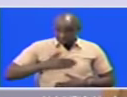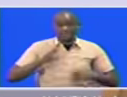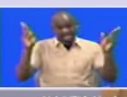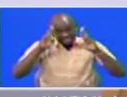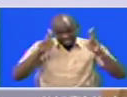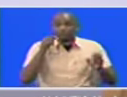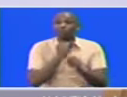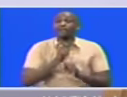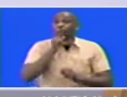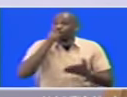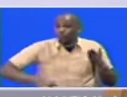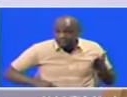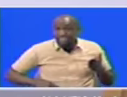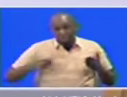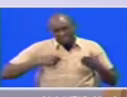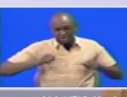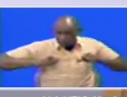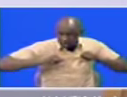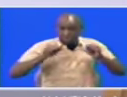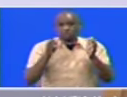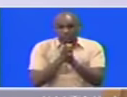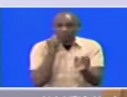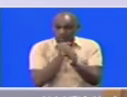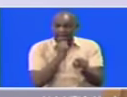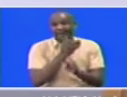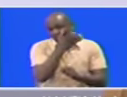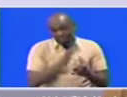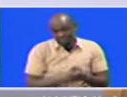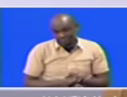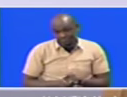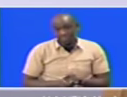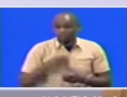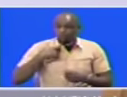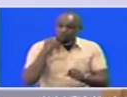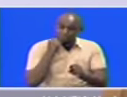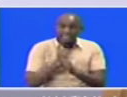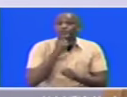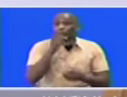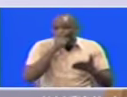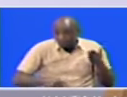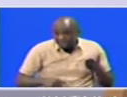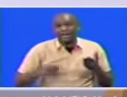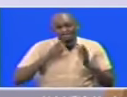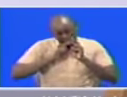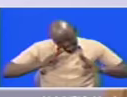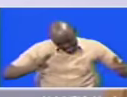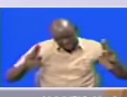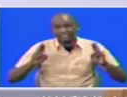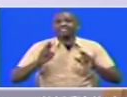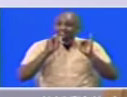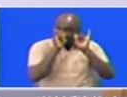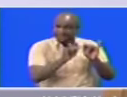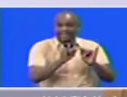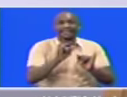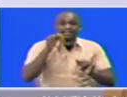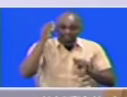tayari kuhakikisha ya kwamba tutaendelea na shughuli yetu ya kuhakikisha ya kwamba tumeleta amani katika